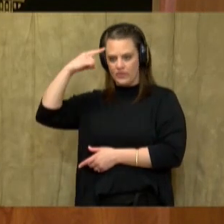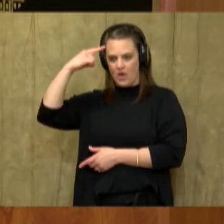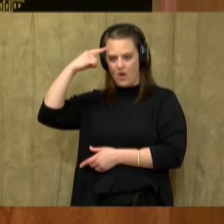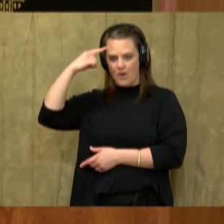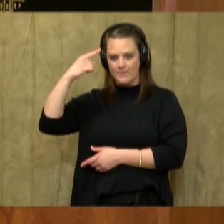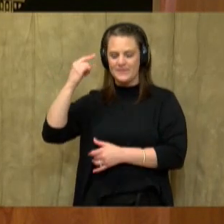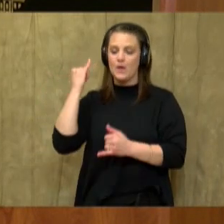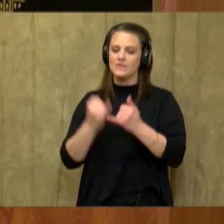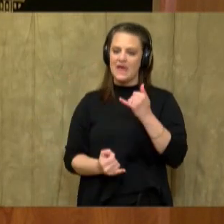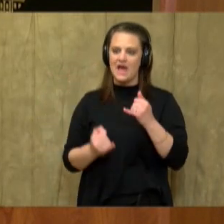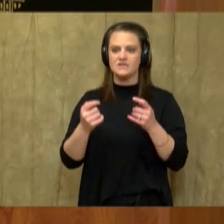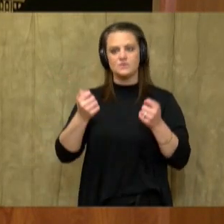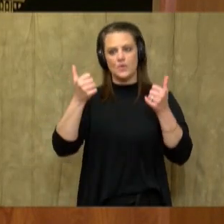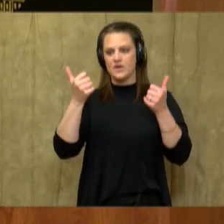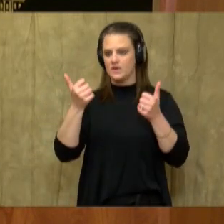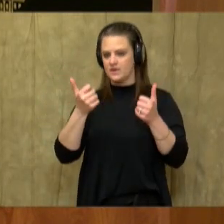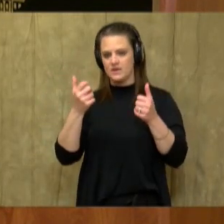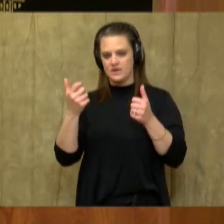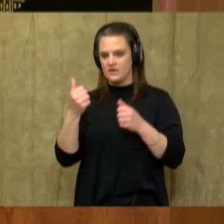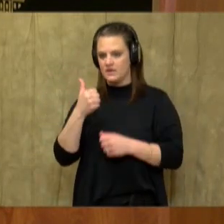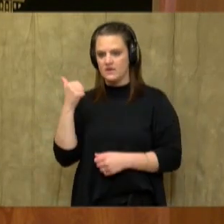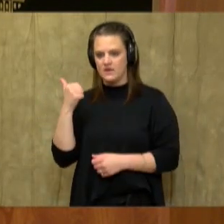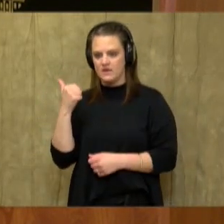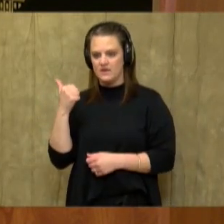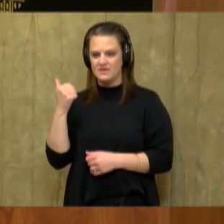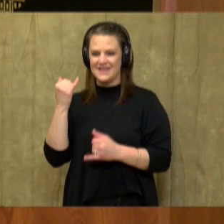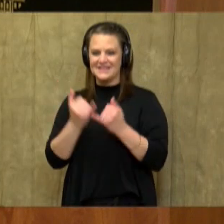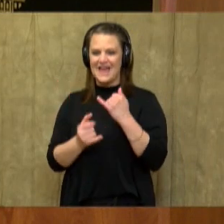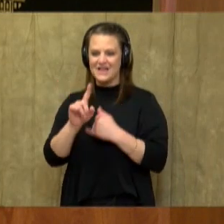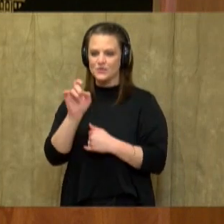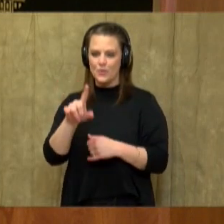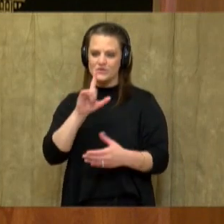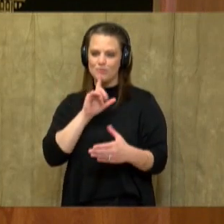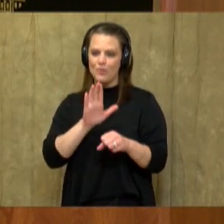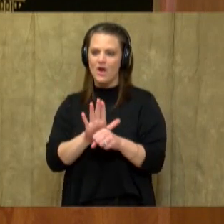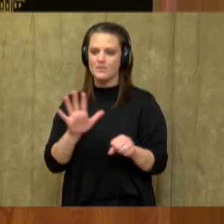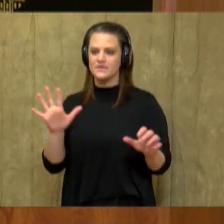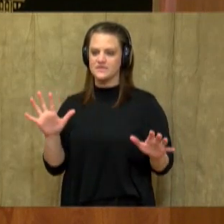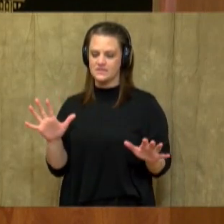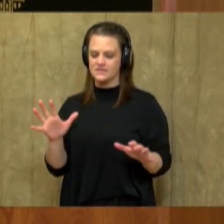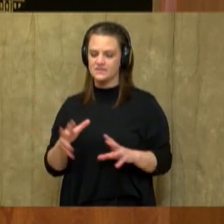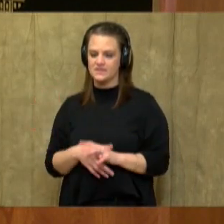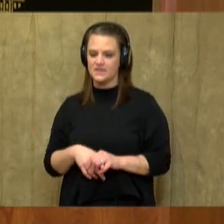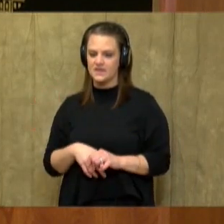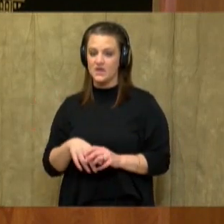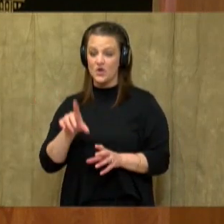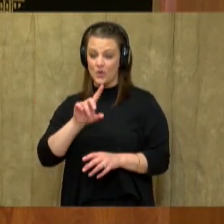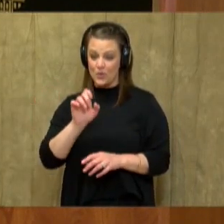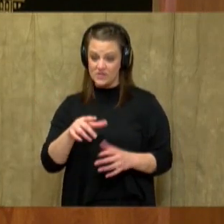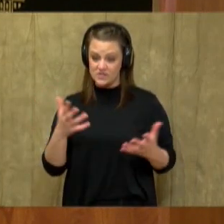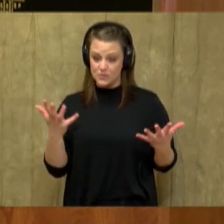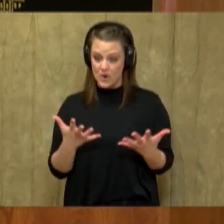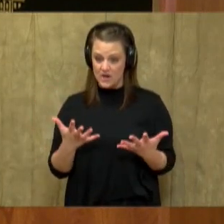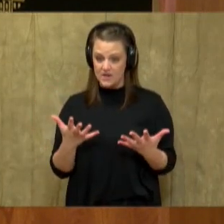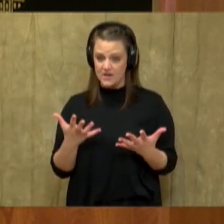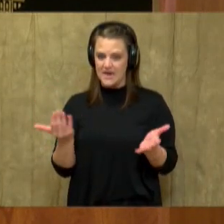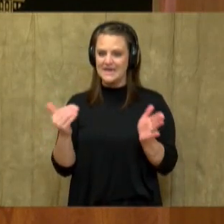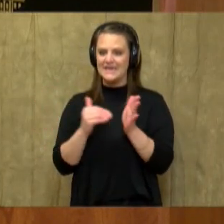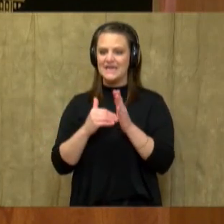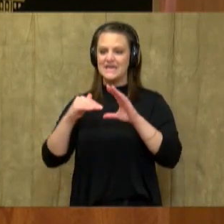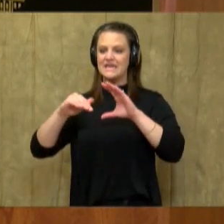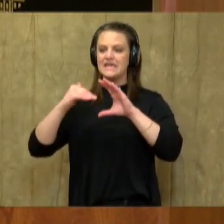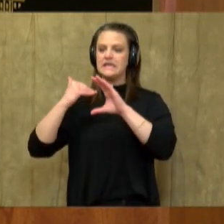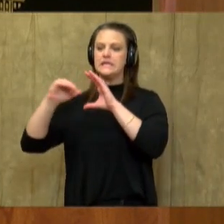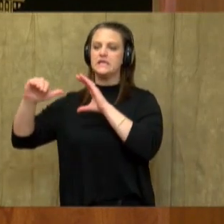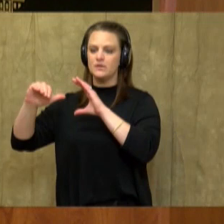Now, lastly, very quickly, I want to go to this final question that I promised you that we would do. The question is this, and again, if you'll email